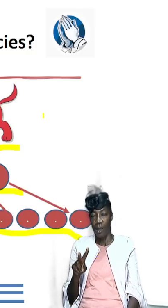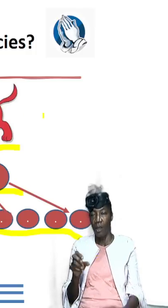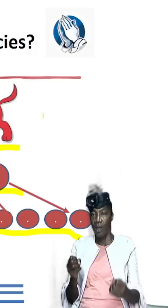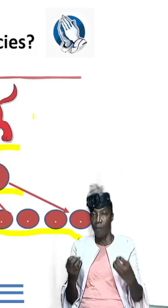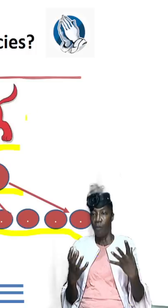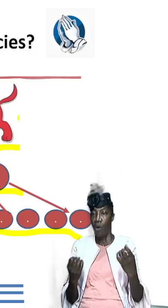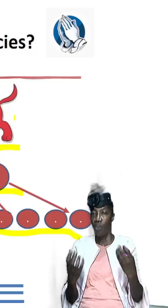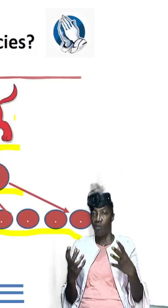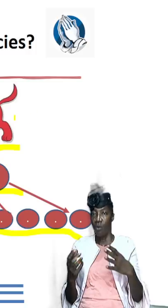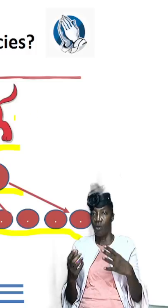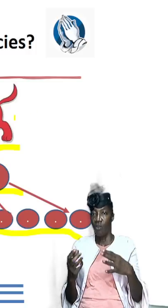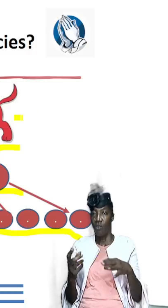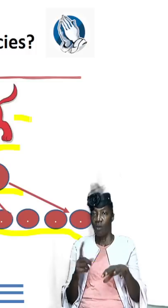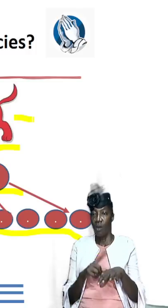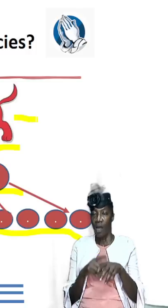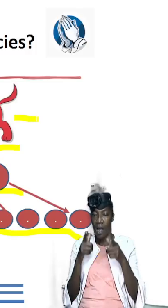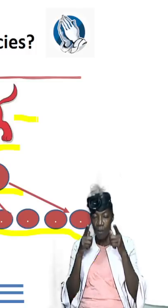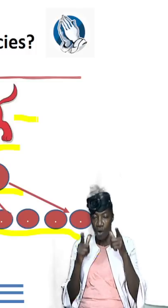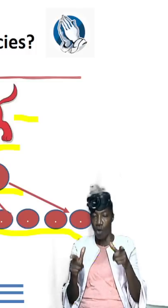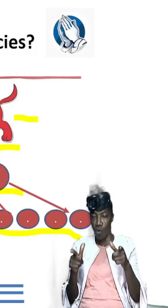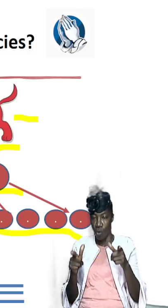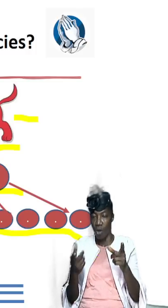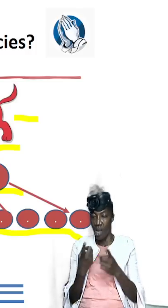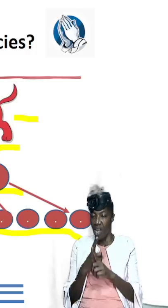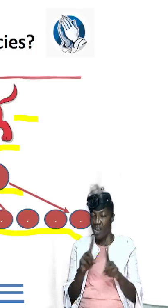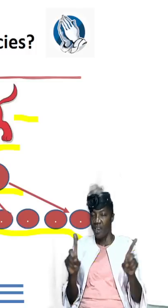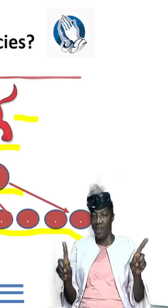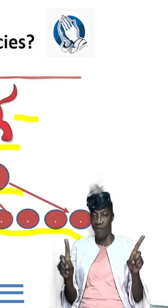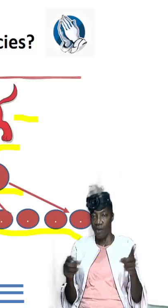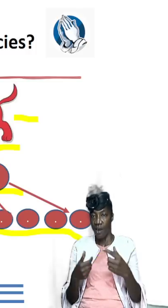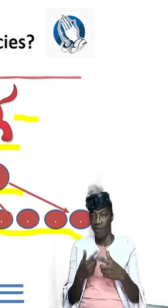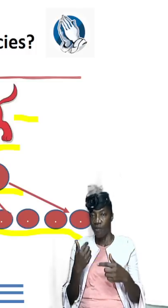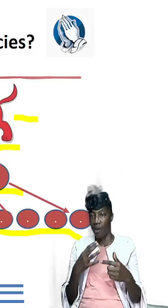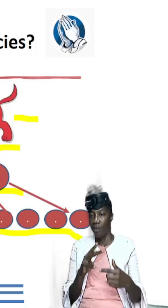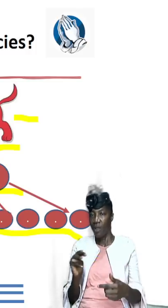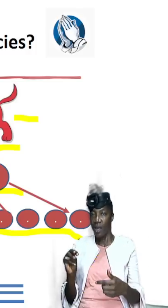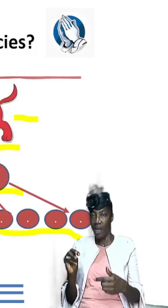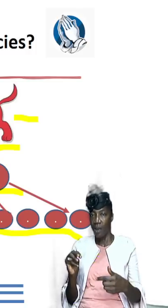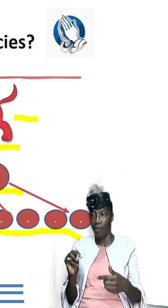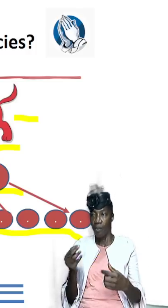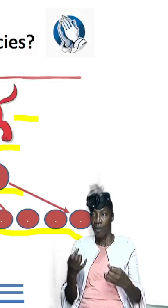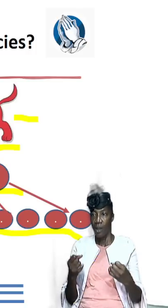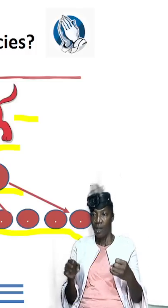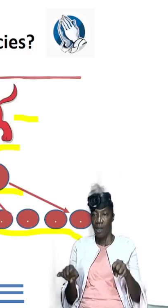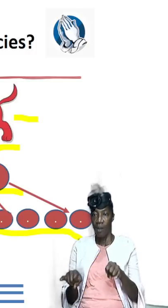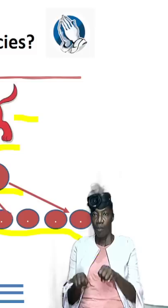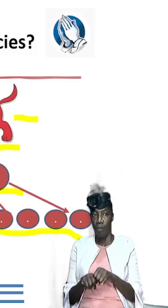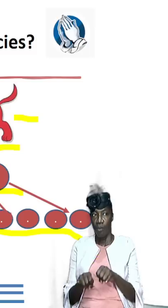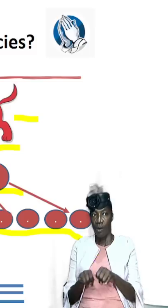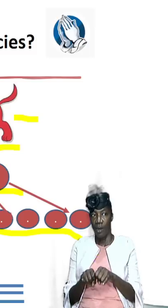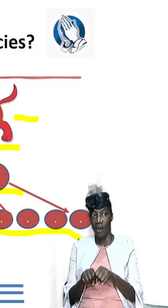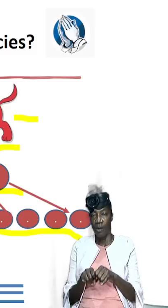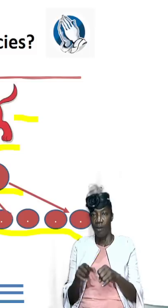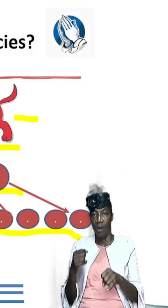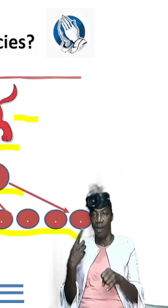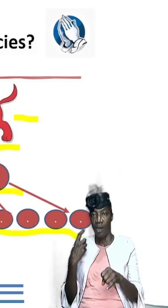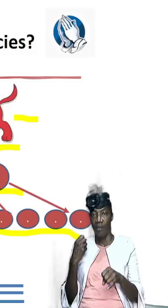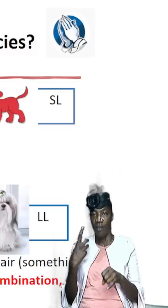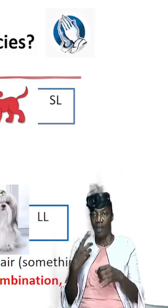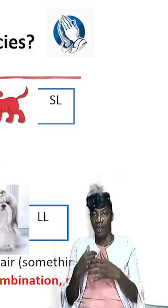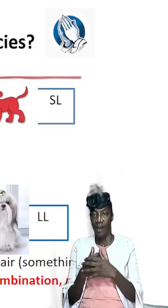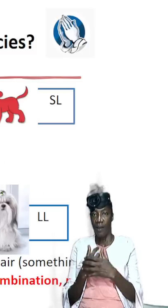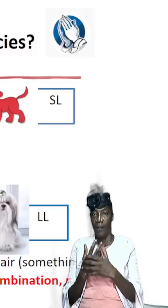many cases, look totally different from them. So it is important to understand that.